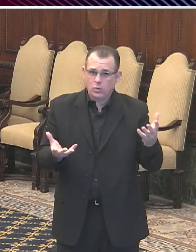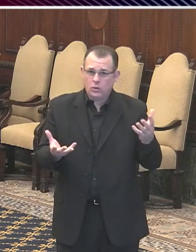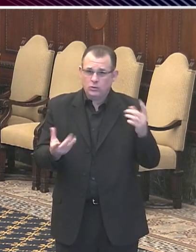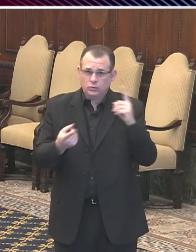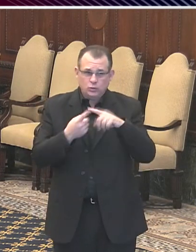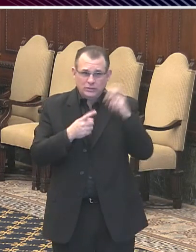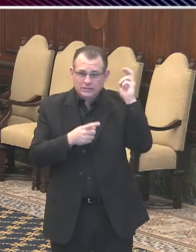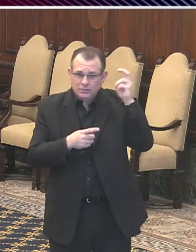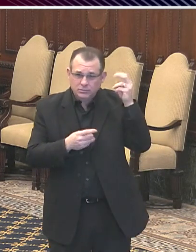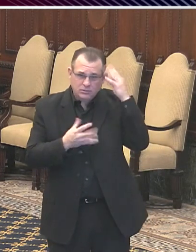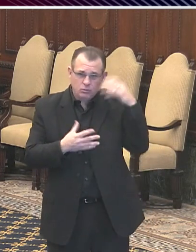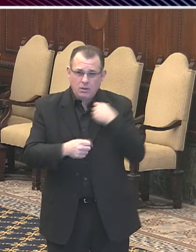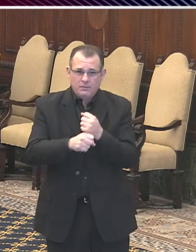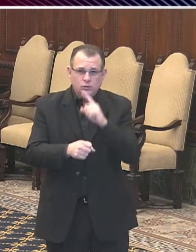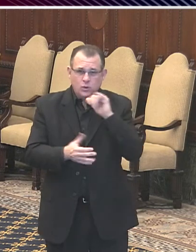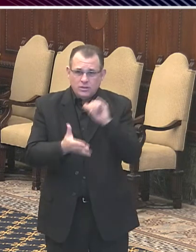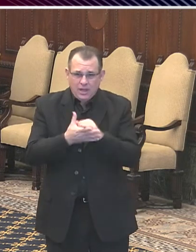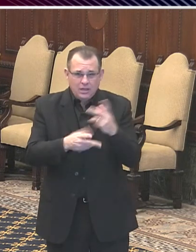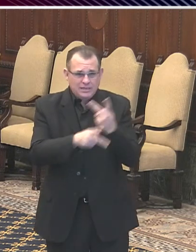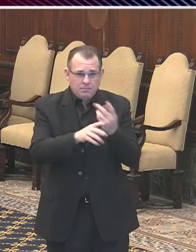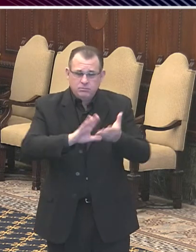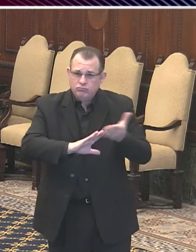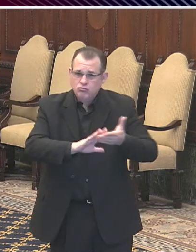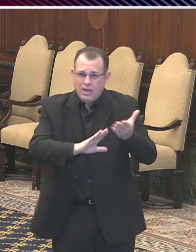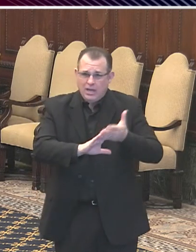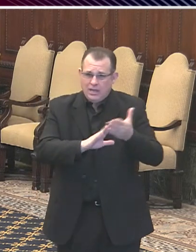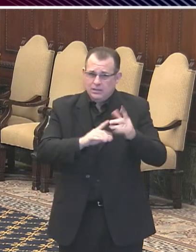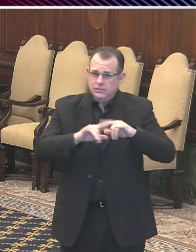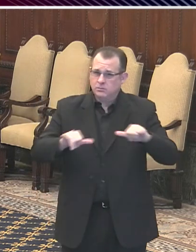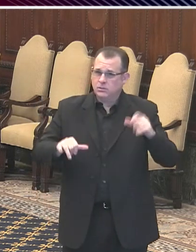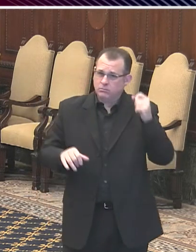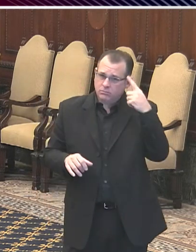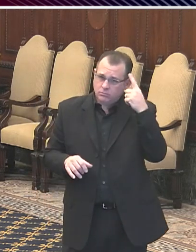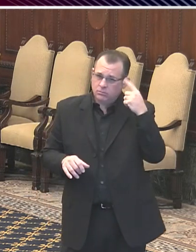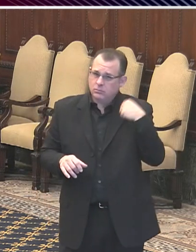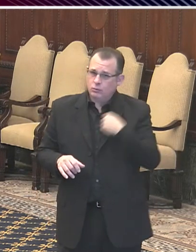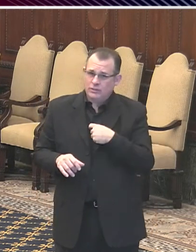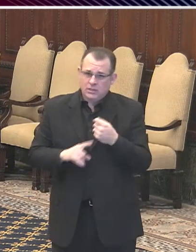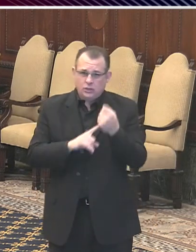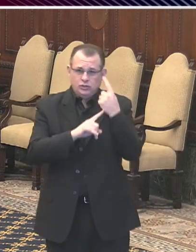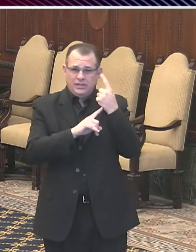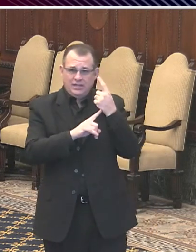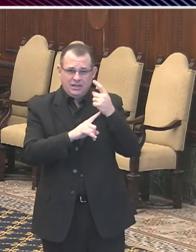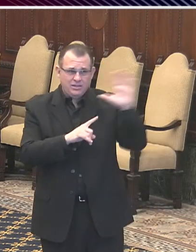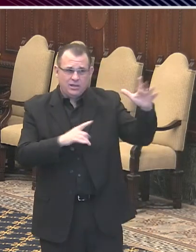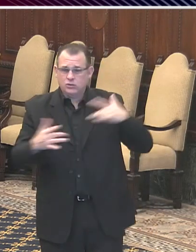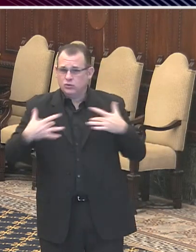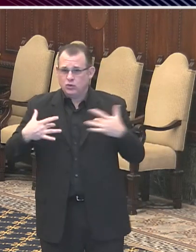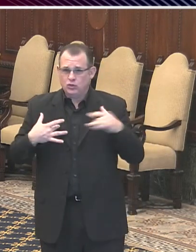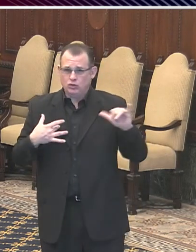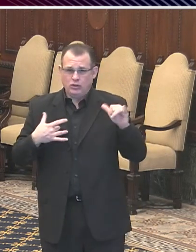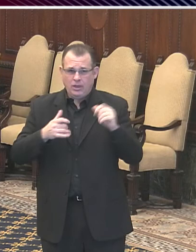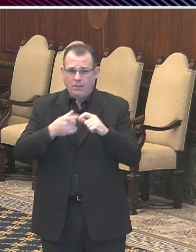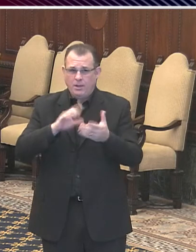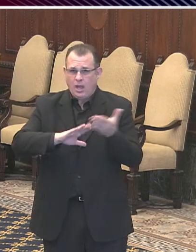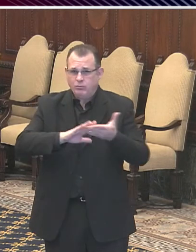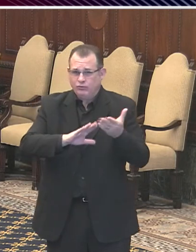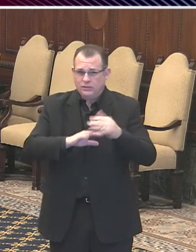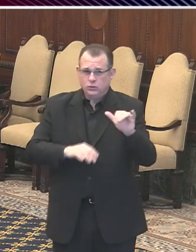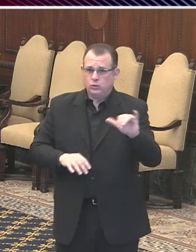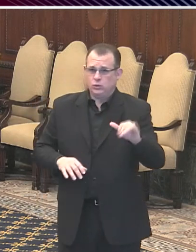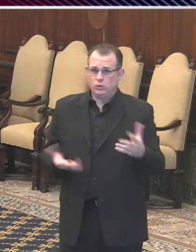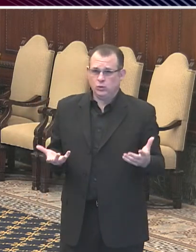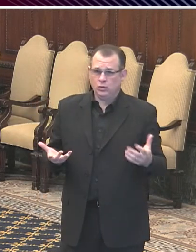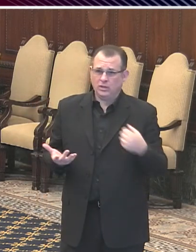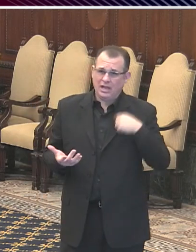that we want to make sure that they continue to operate, but also understand their concerns, their operational concerns, and I think they will